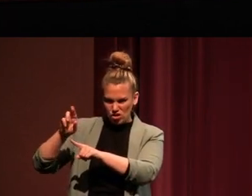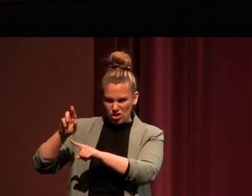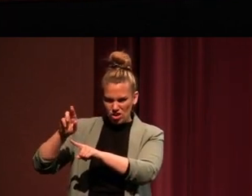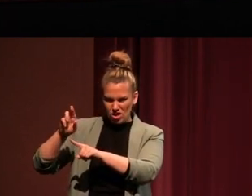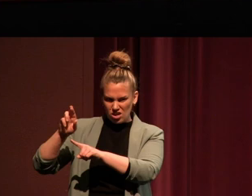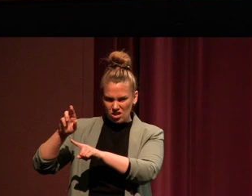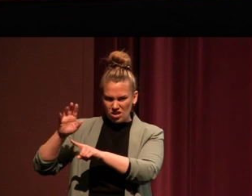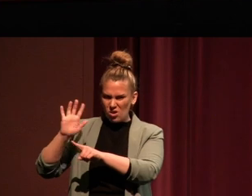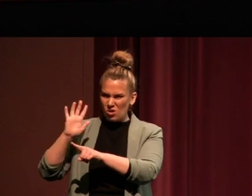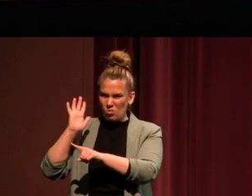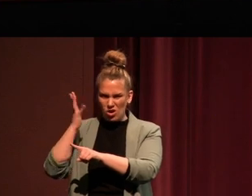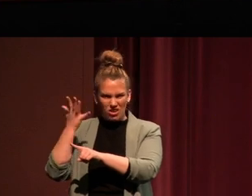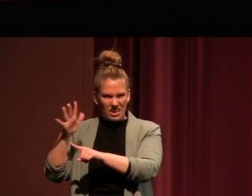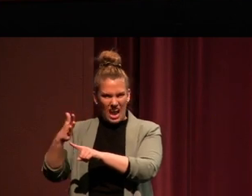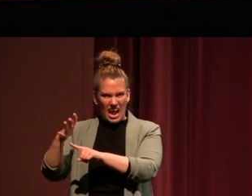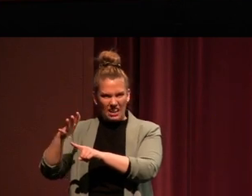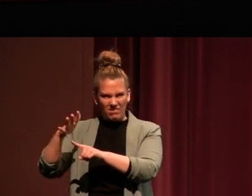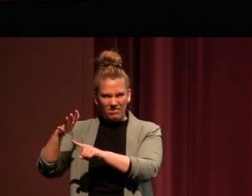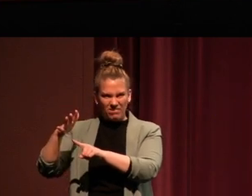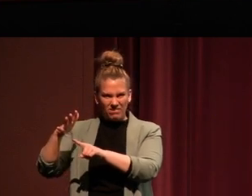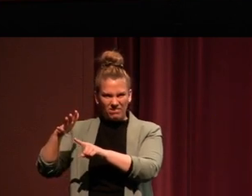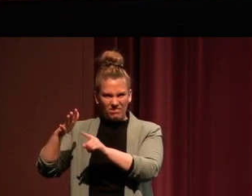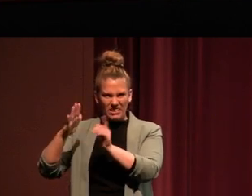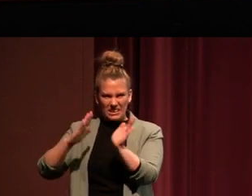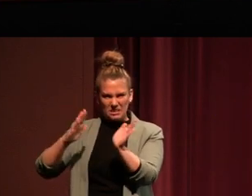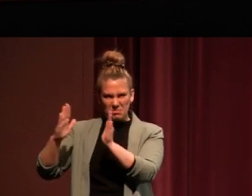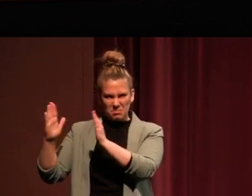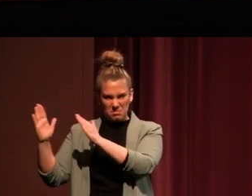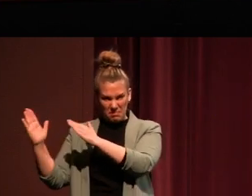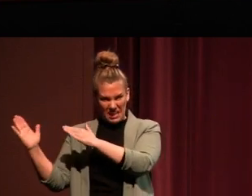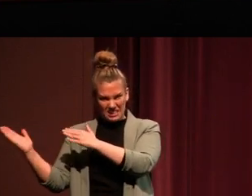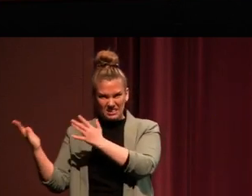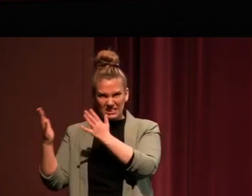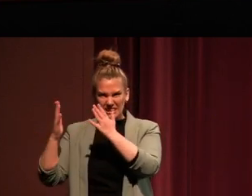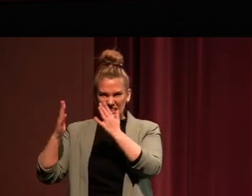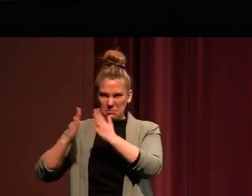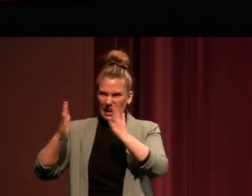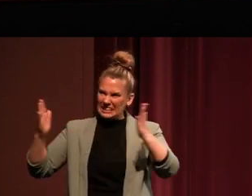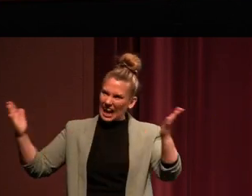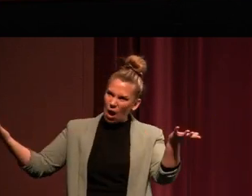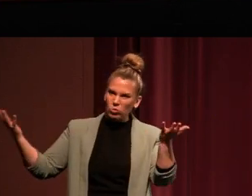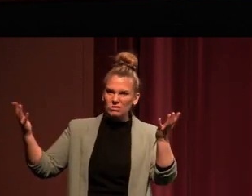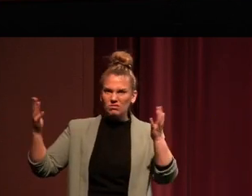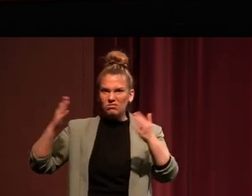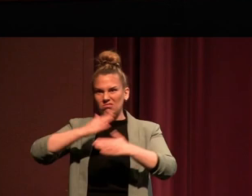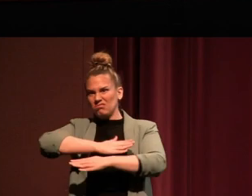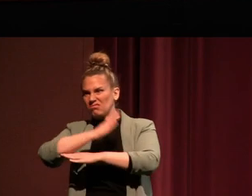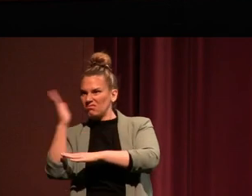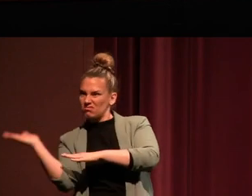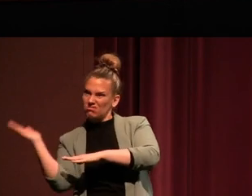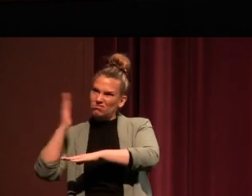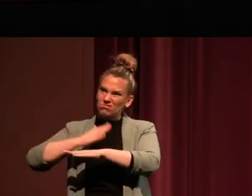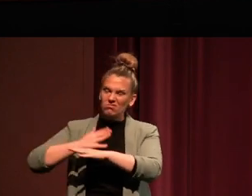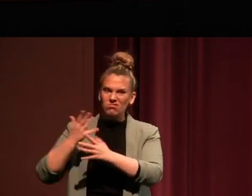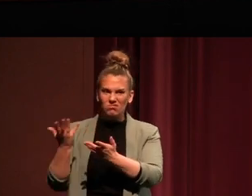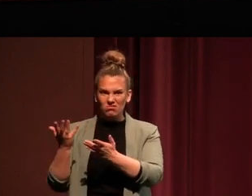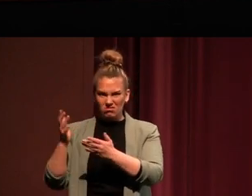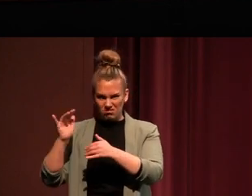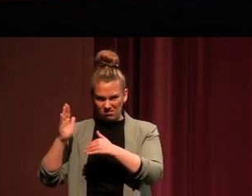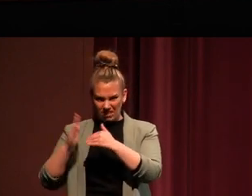of spaced out. The individuals in the mouth here were sort of spaced out in a different age distribution